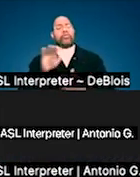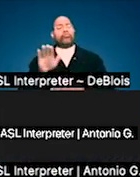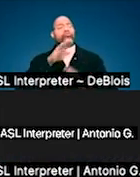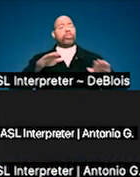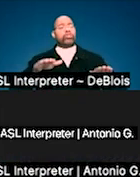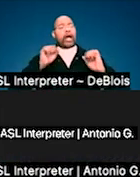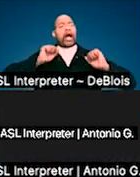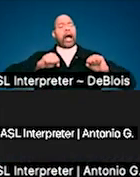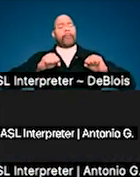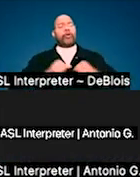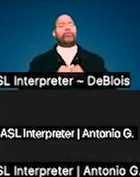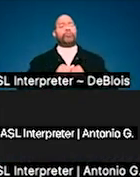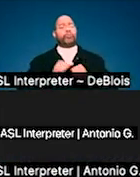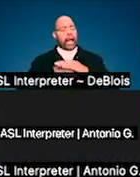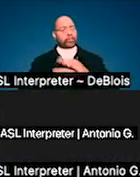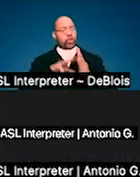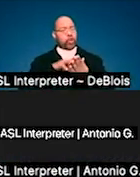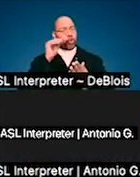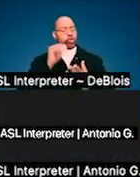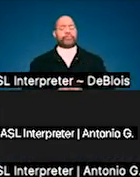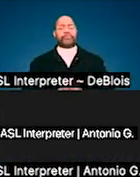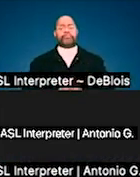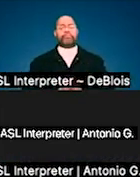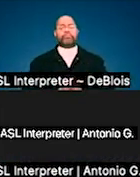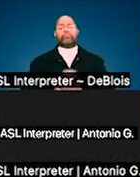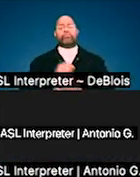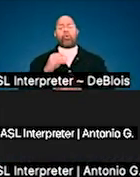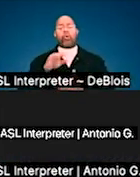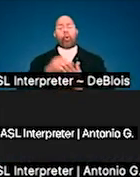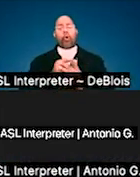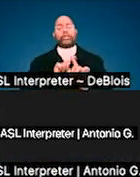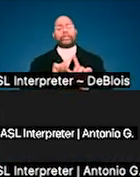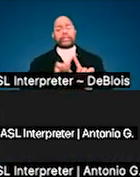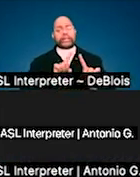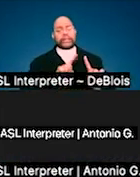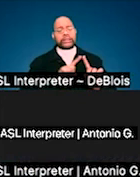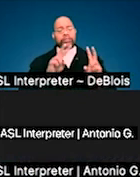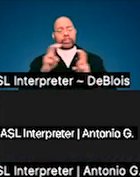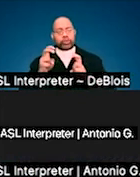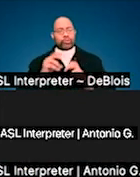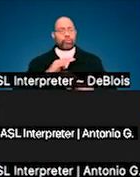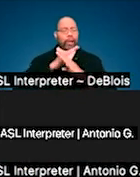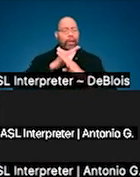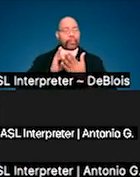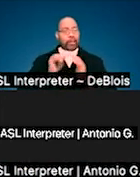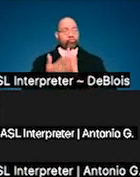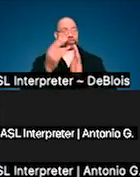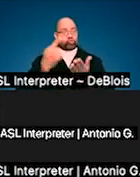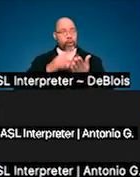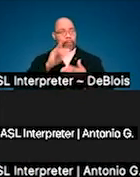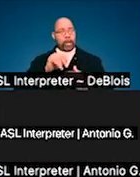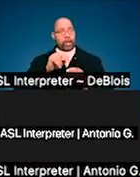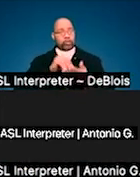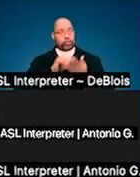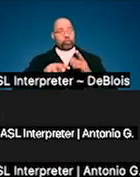are able to access learning. And so all of the different issues and barriers that were addressed by our student